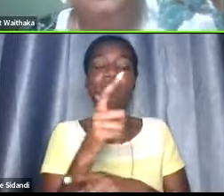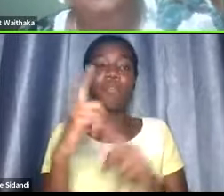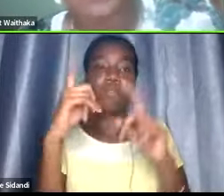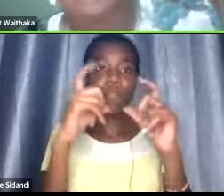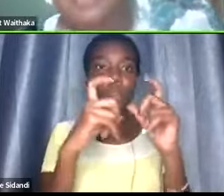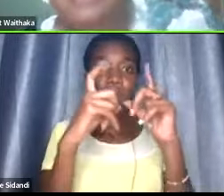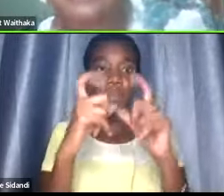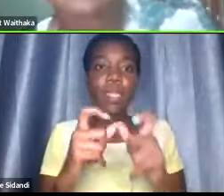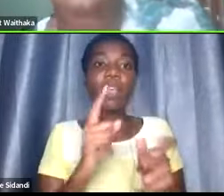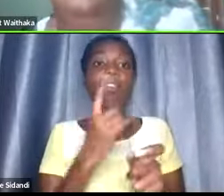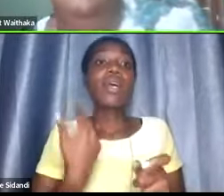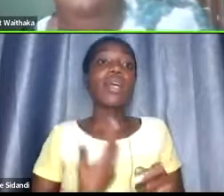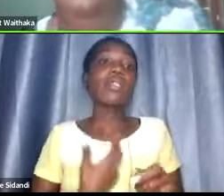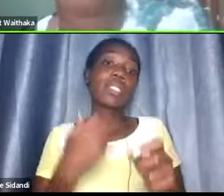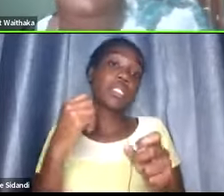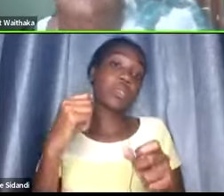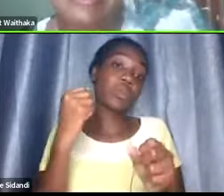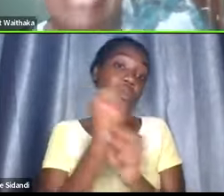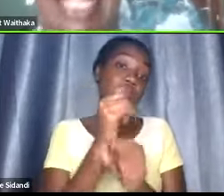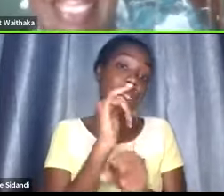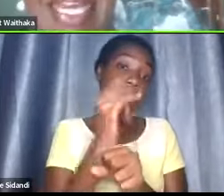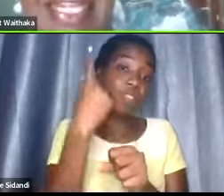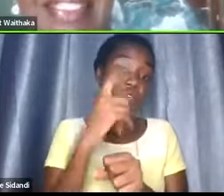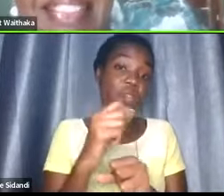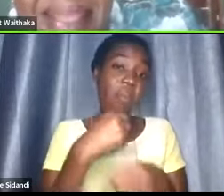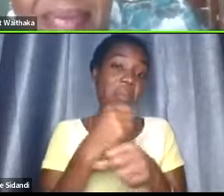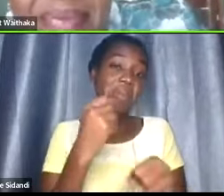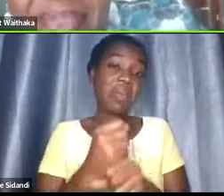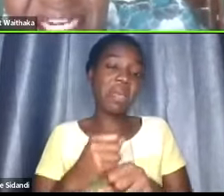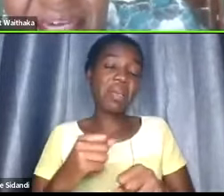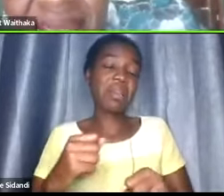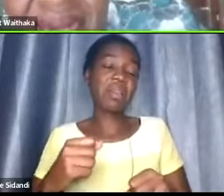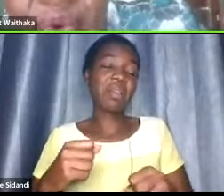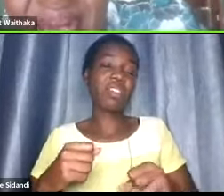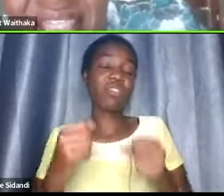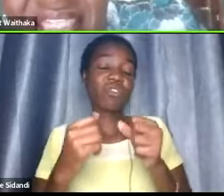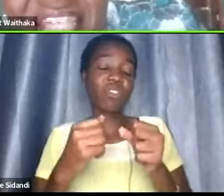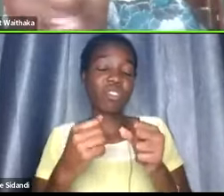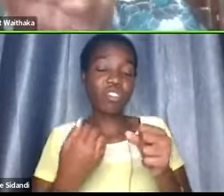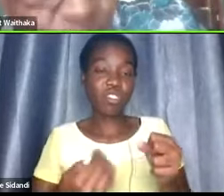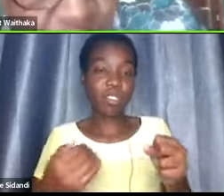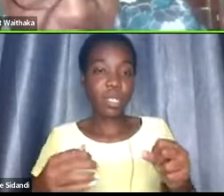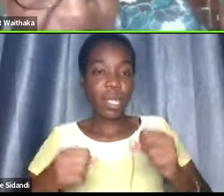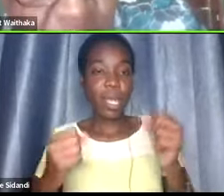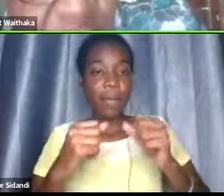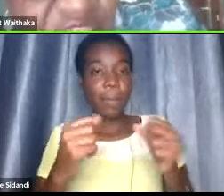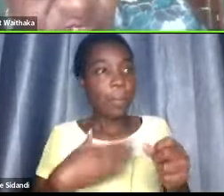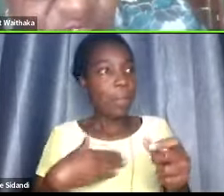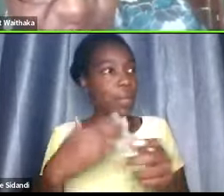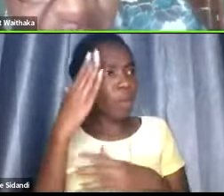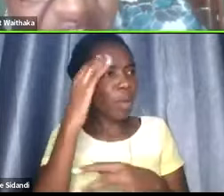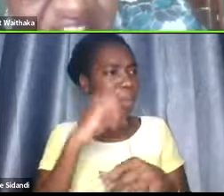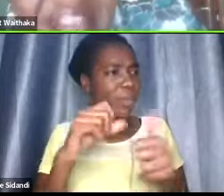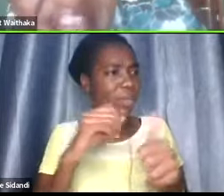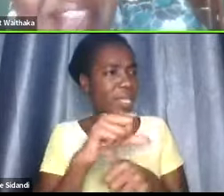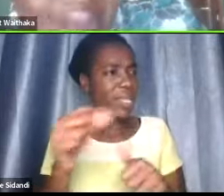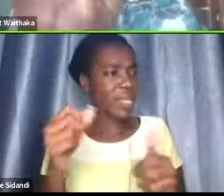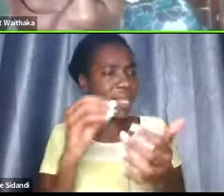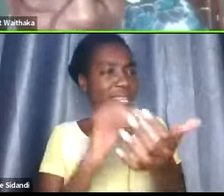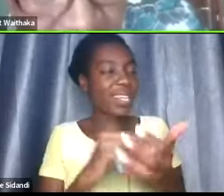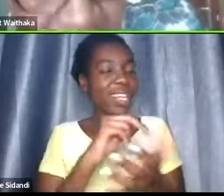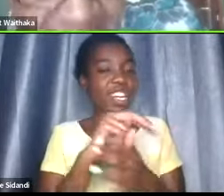doing this to appease. And actually the same gentleman works in National Geographic because his photography is